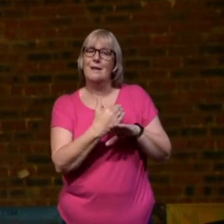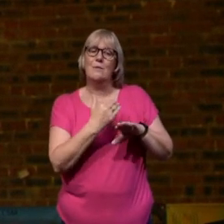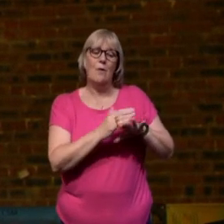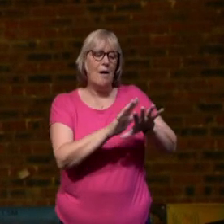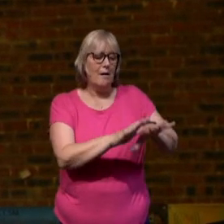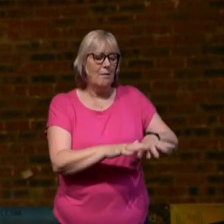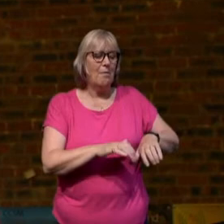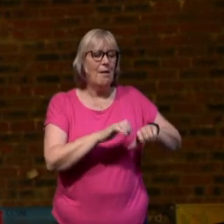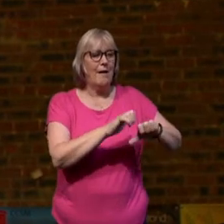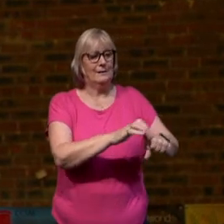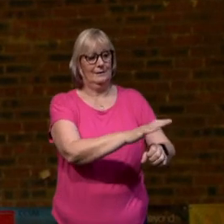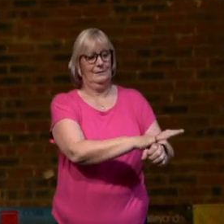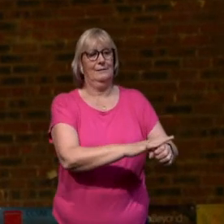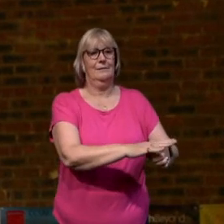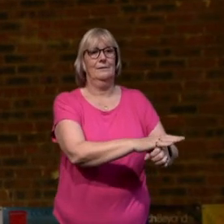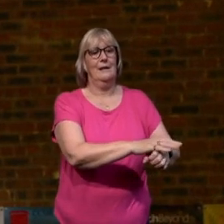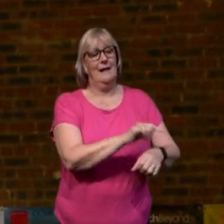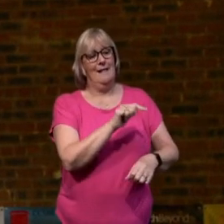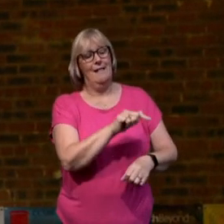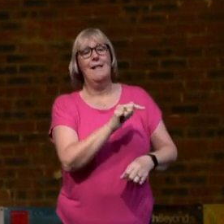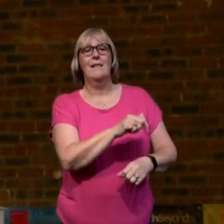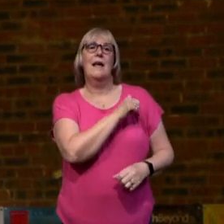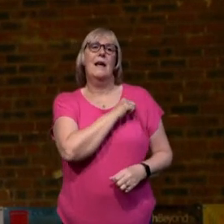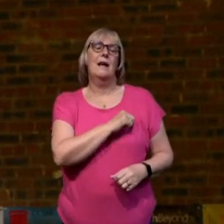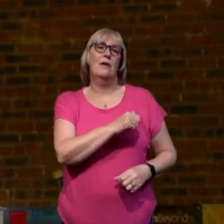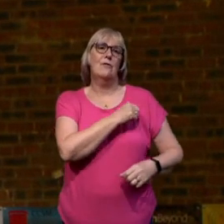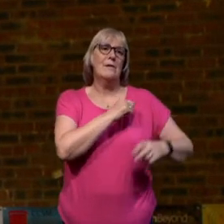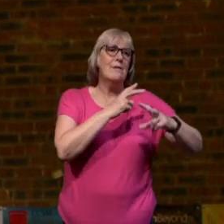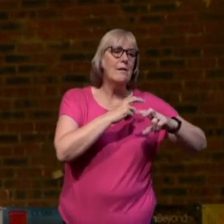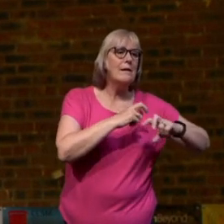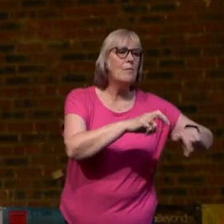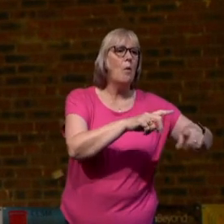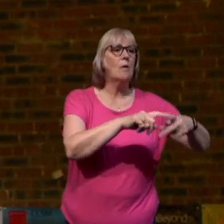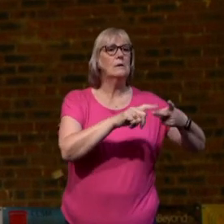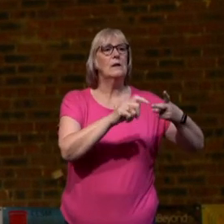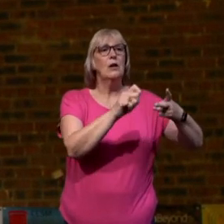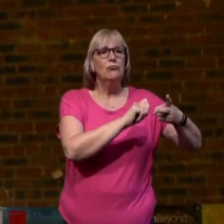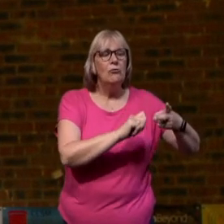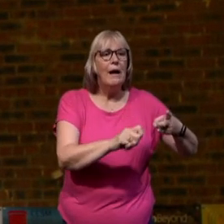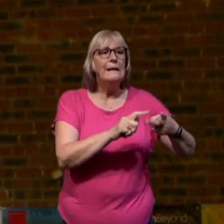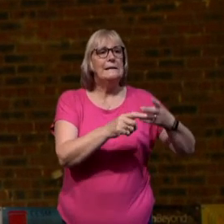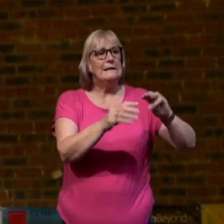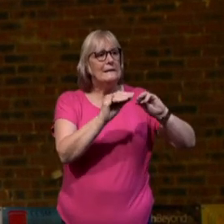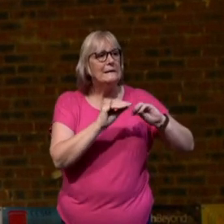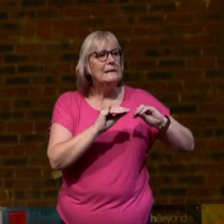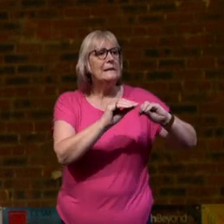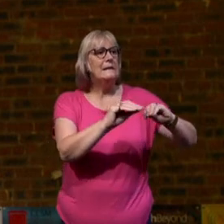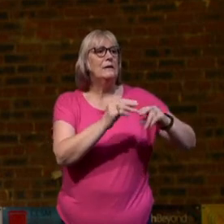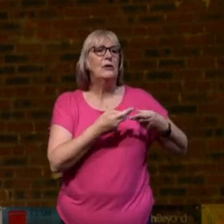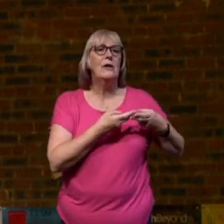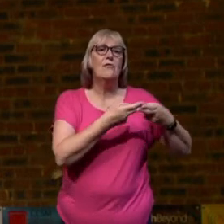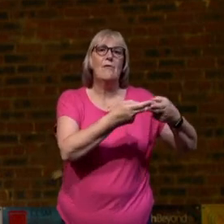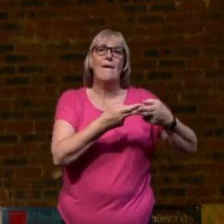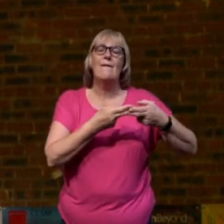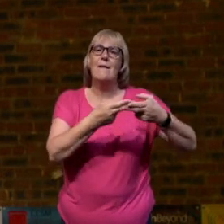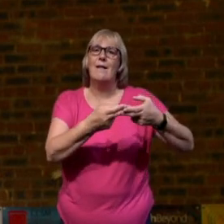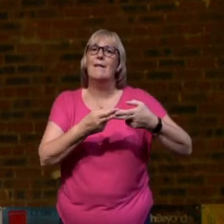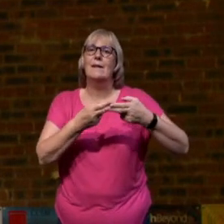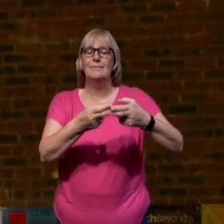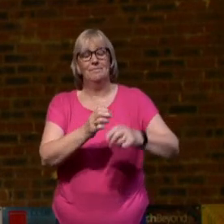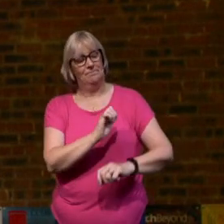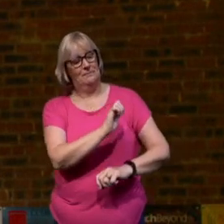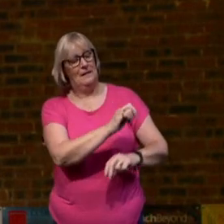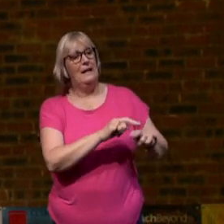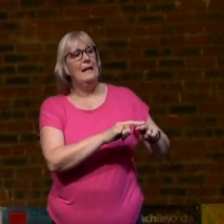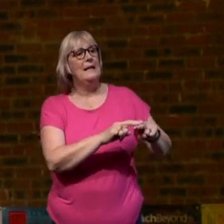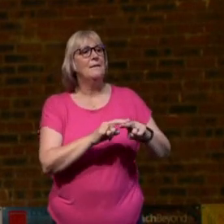Souls, through Christianity Explored, through his writing, his teaching, his traveling. Heavenly Father, we pray for his family, we